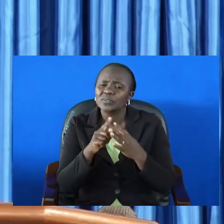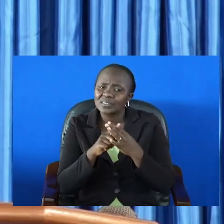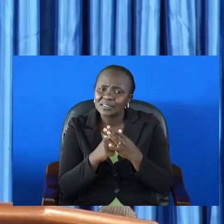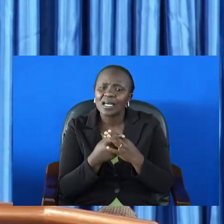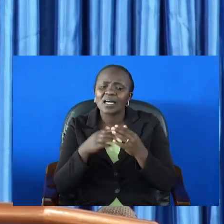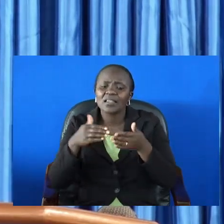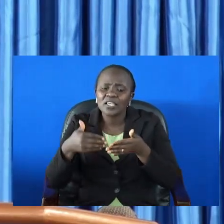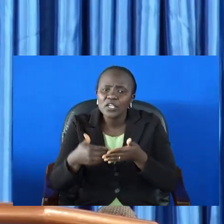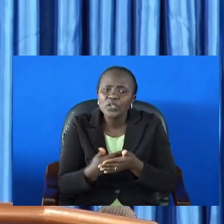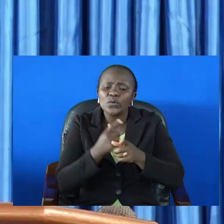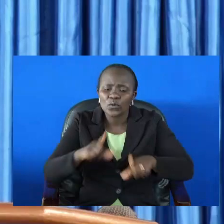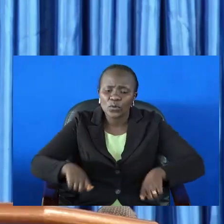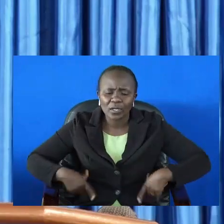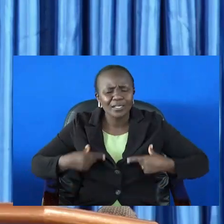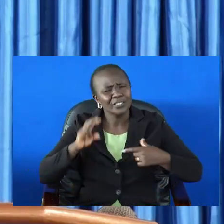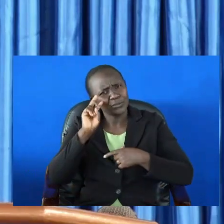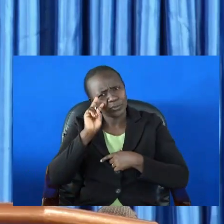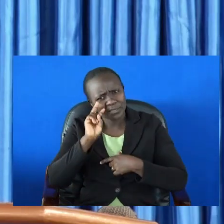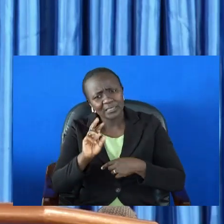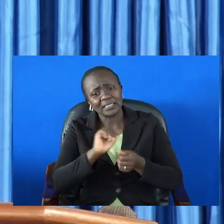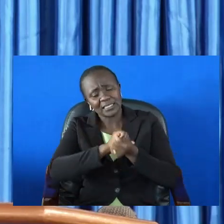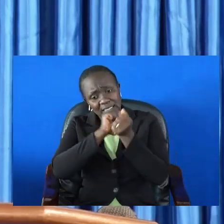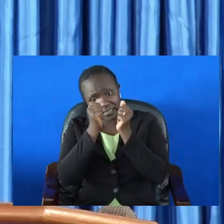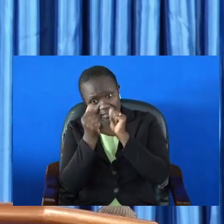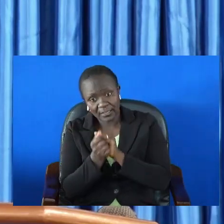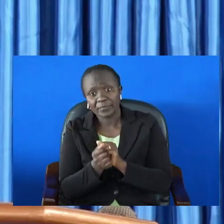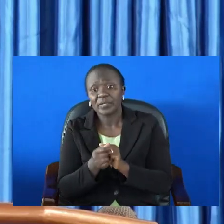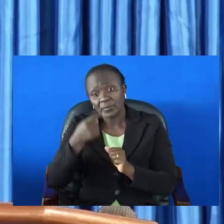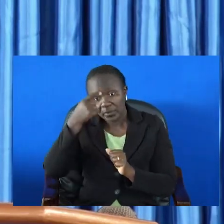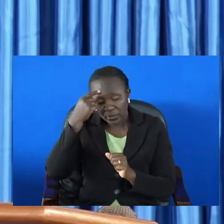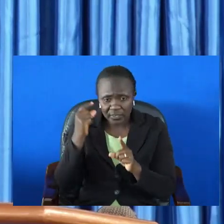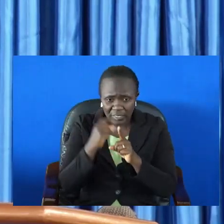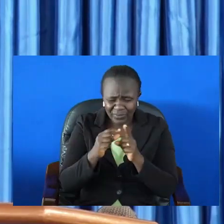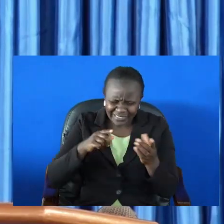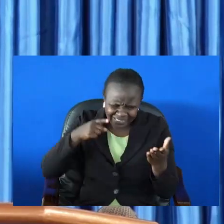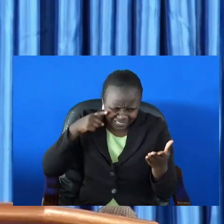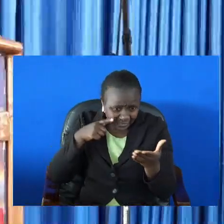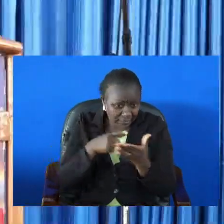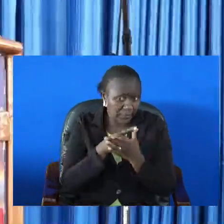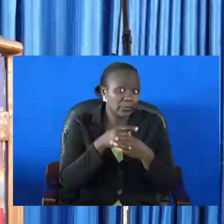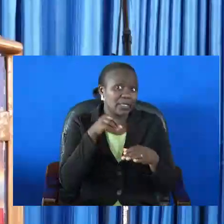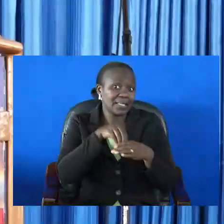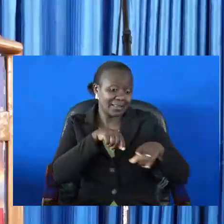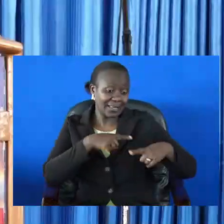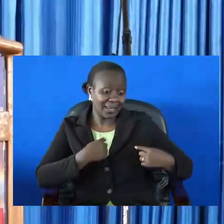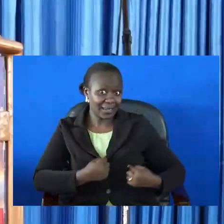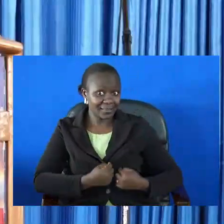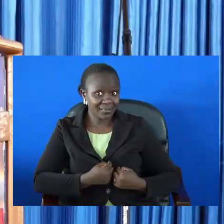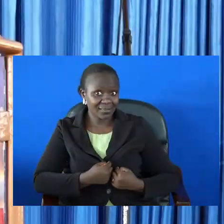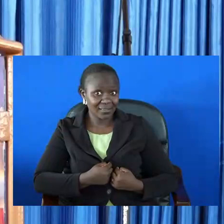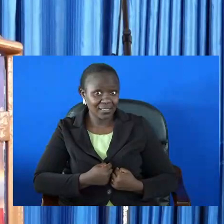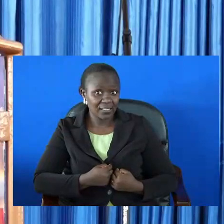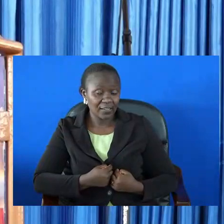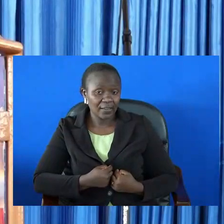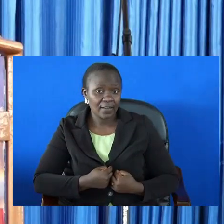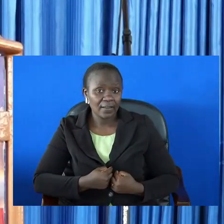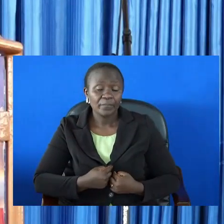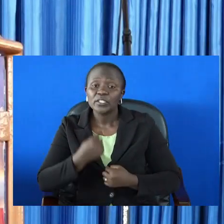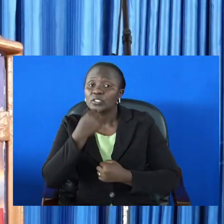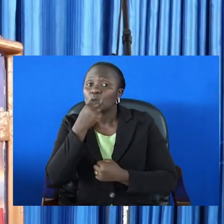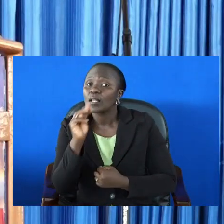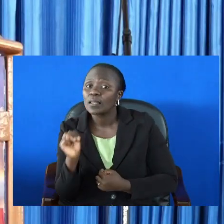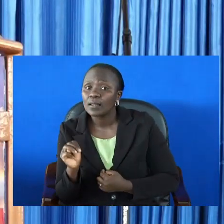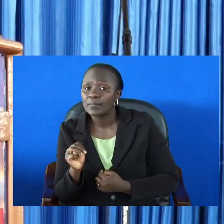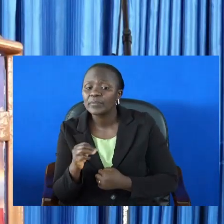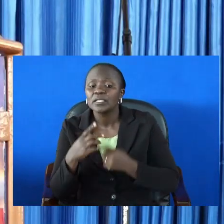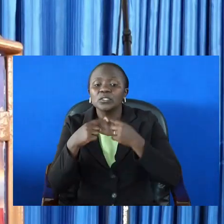new life, to see change? Because the word of God pierced unto their hearts. And he told them